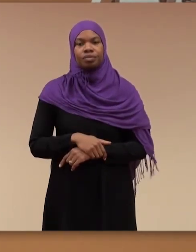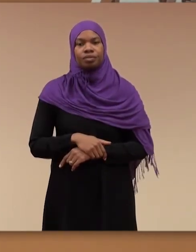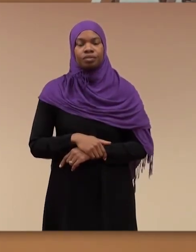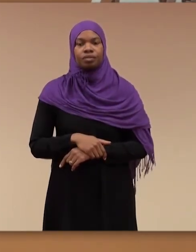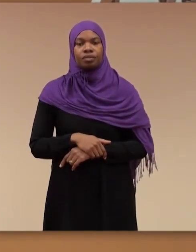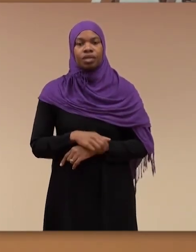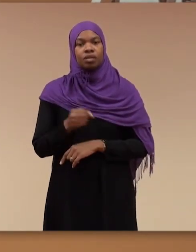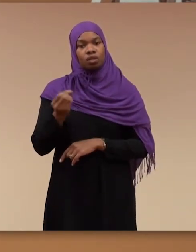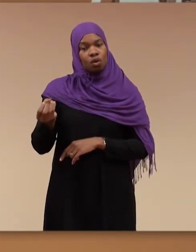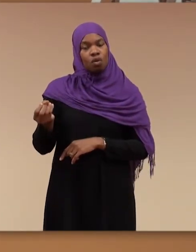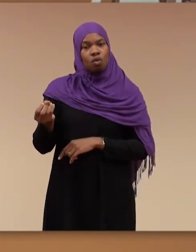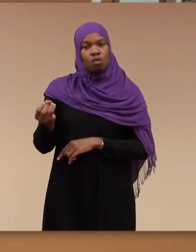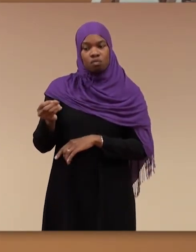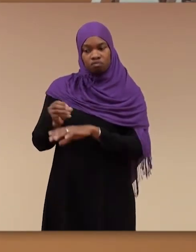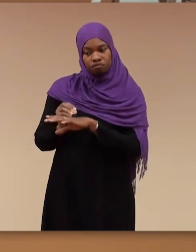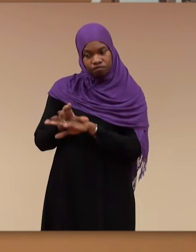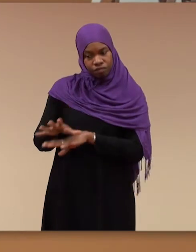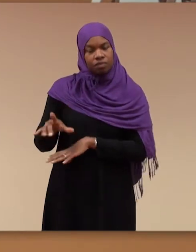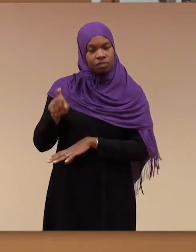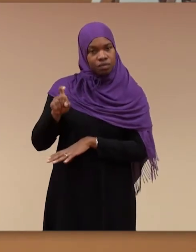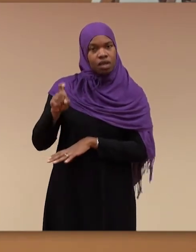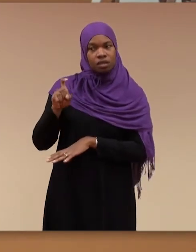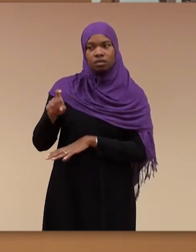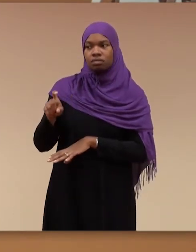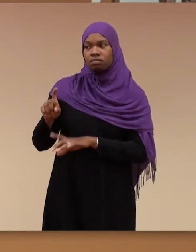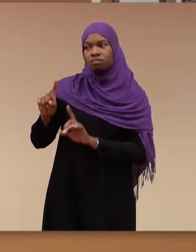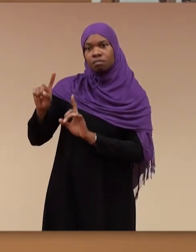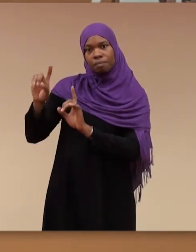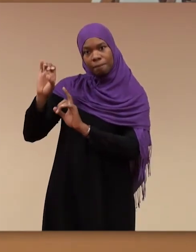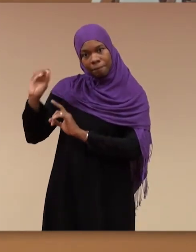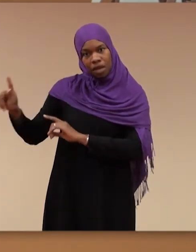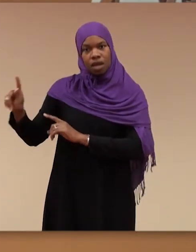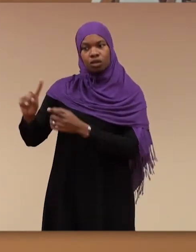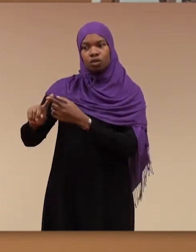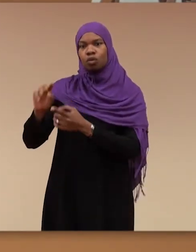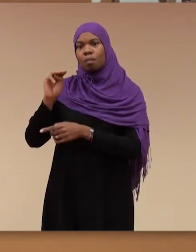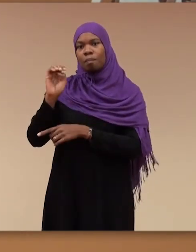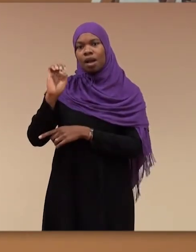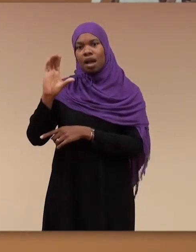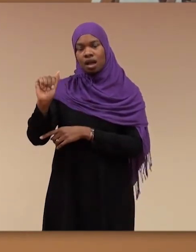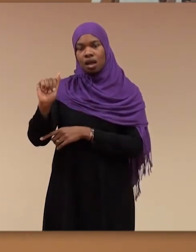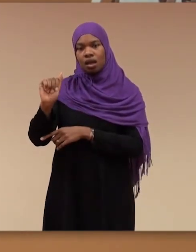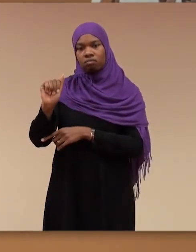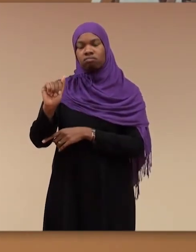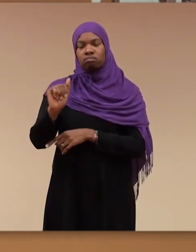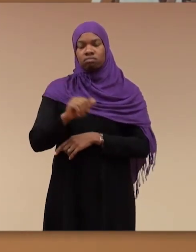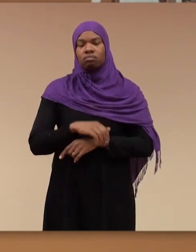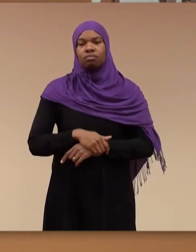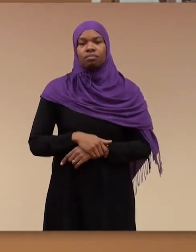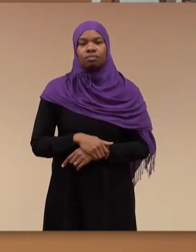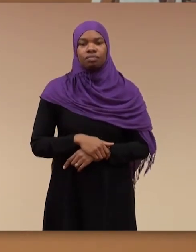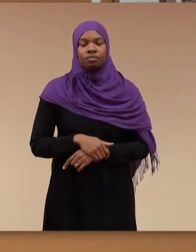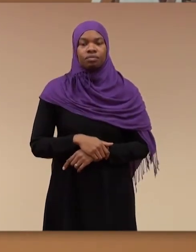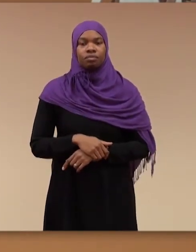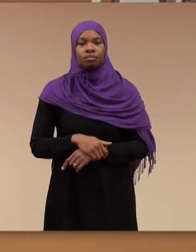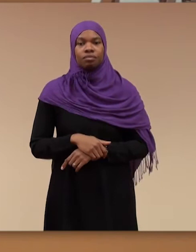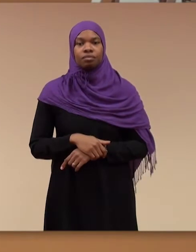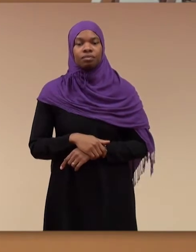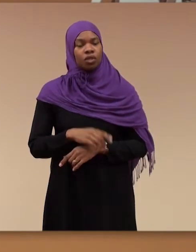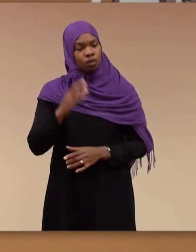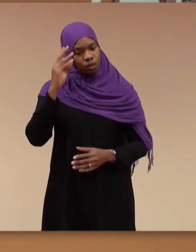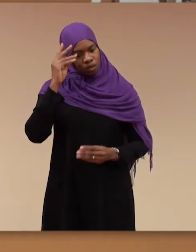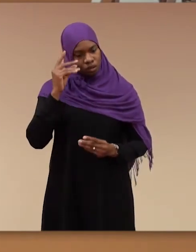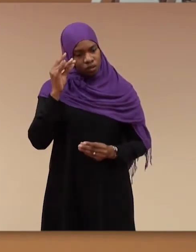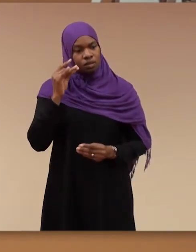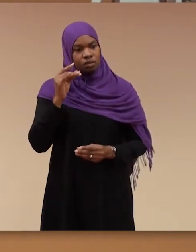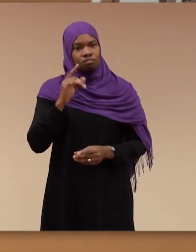to take him back to his city, Mecca. And Abu Talib took his advice seriously and he took him back